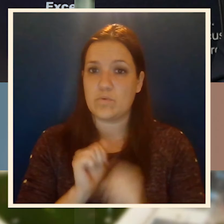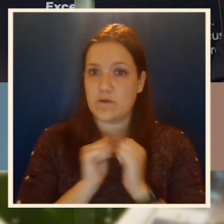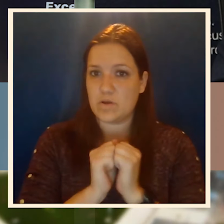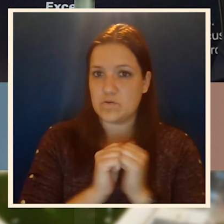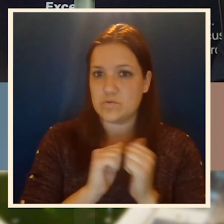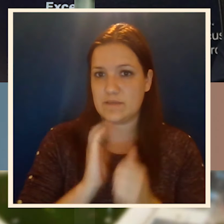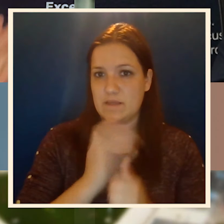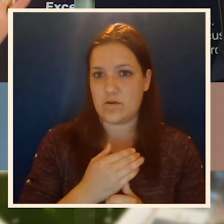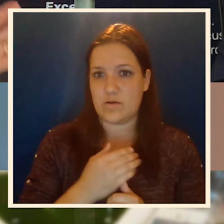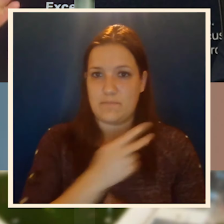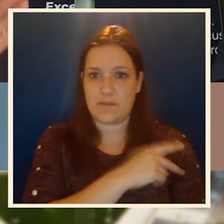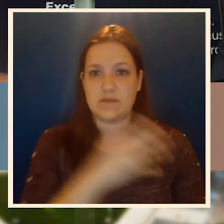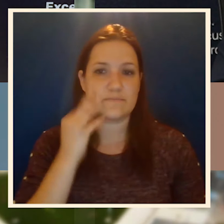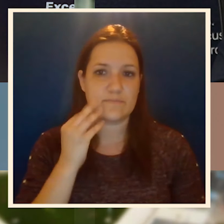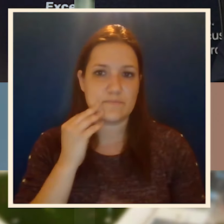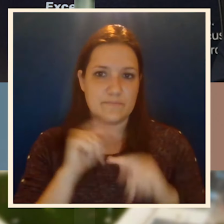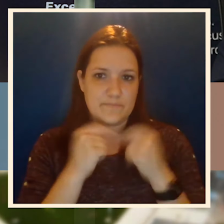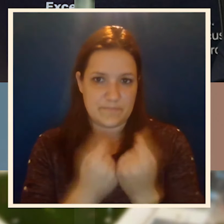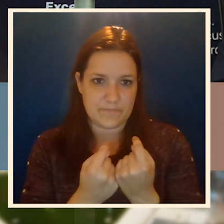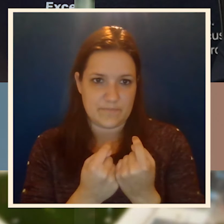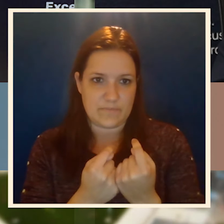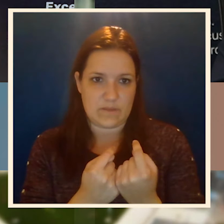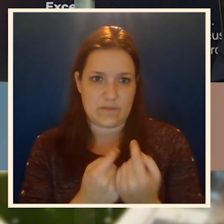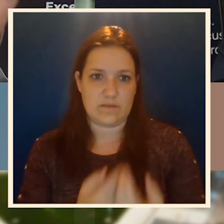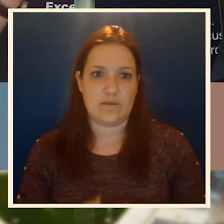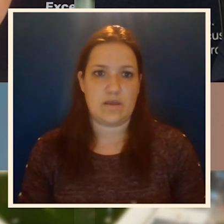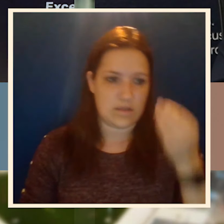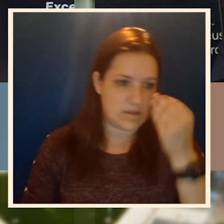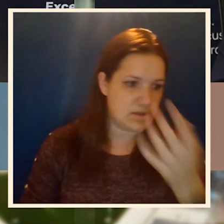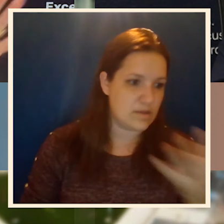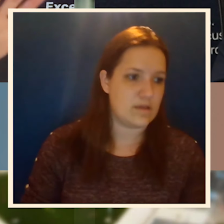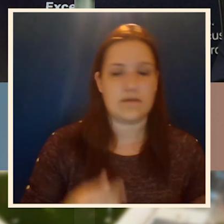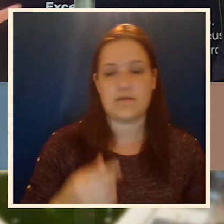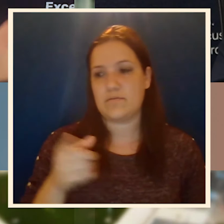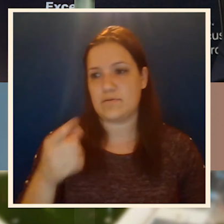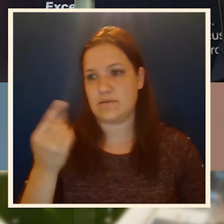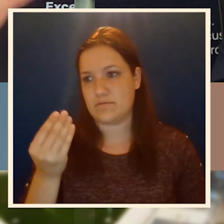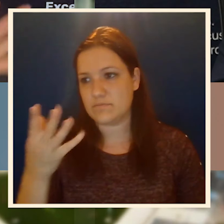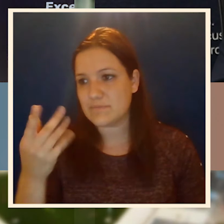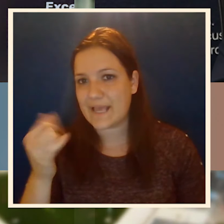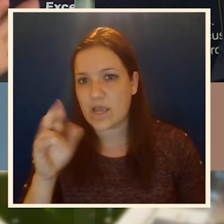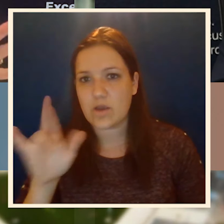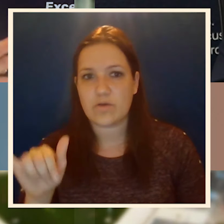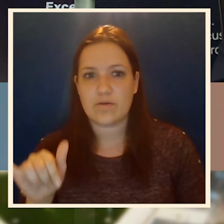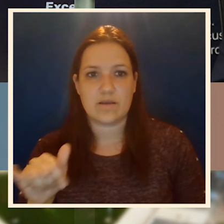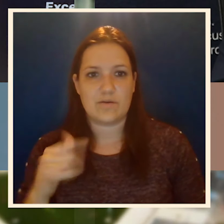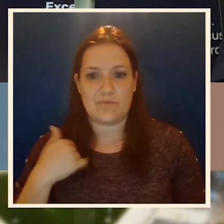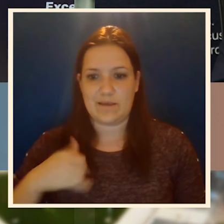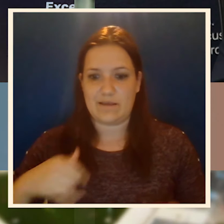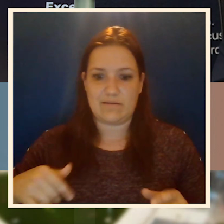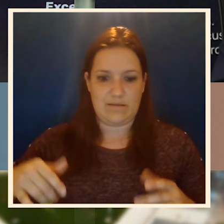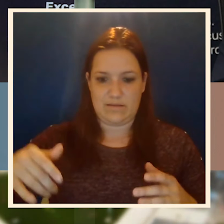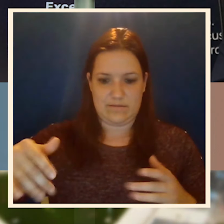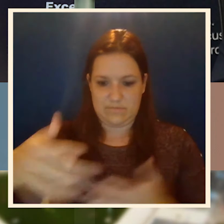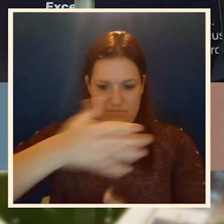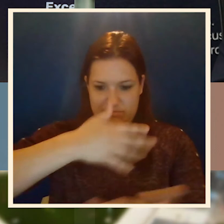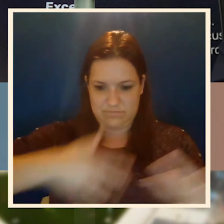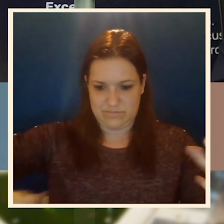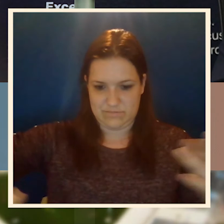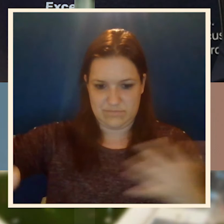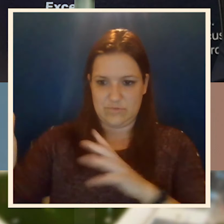experience team, and so, you know, I'll alert them, we alert Gary. It's a whole dance that we do to make sure